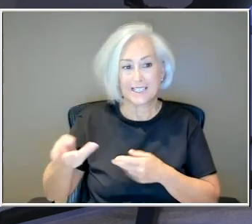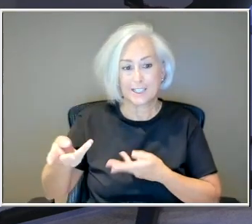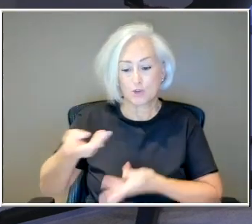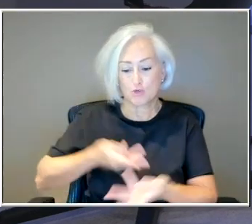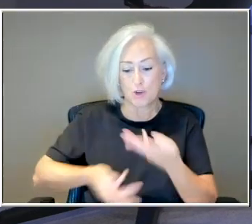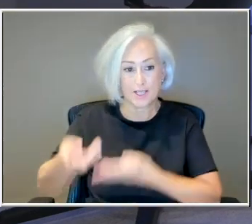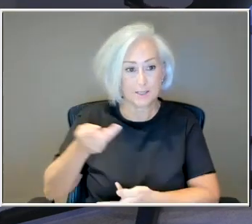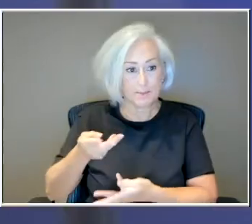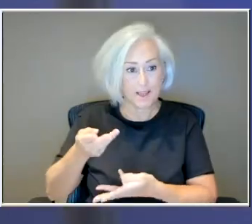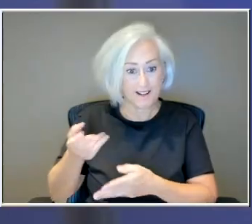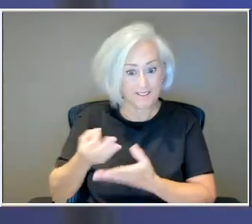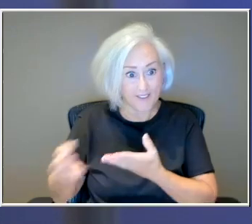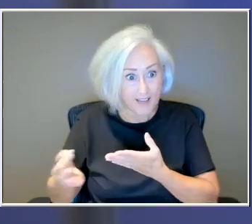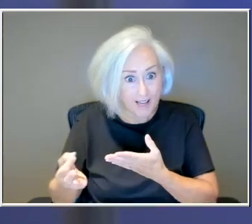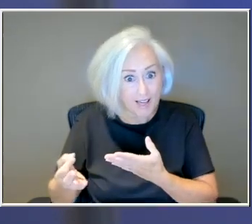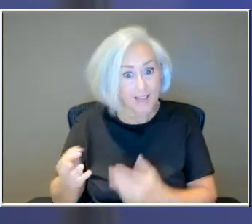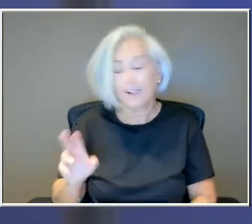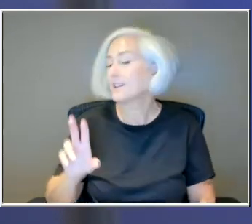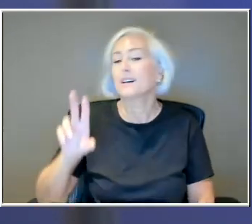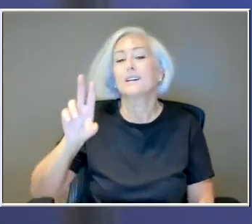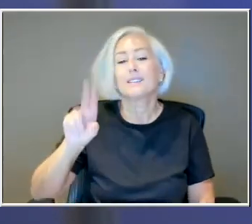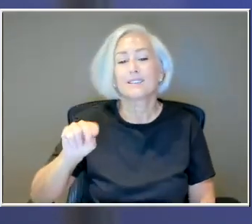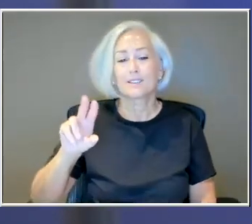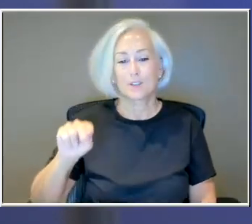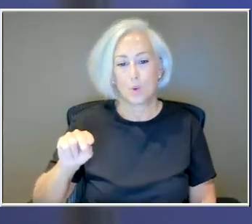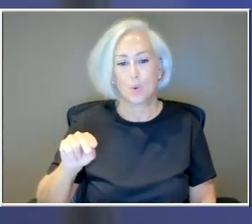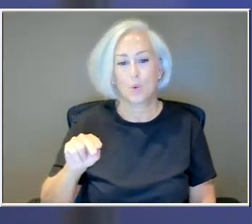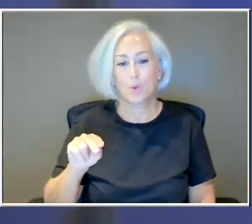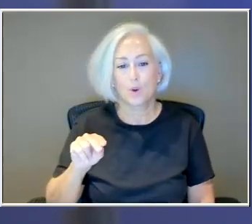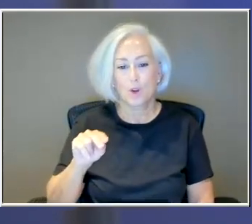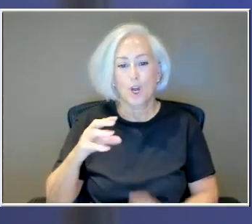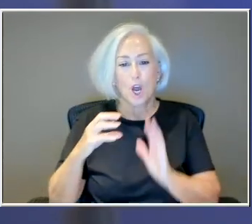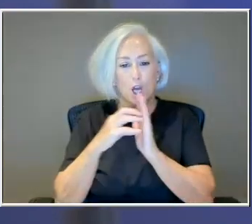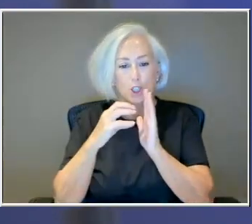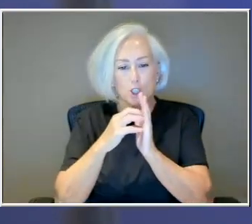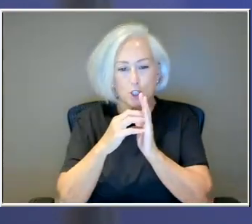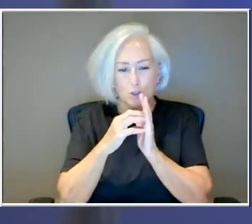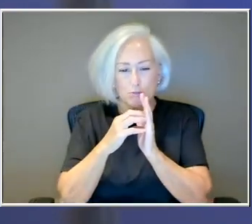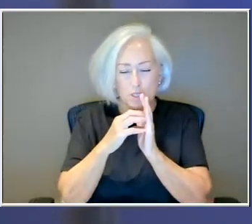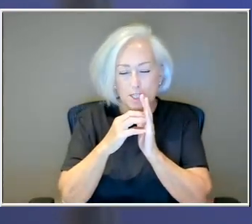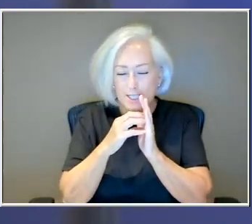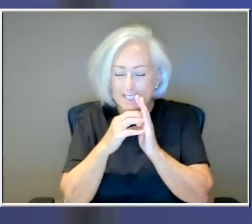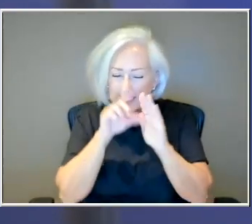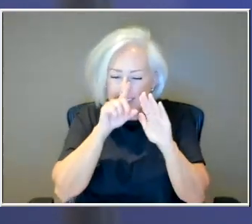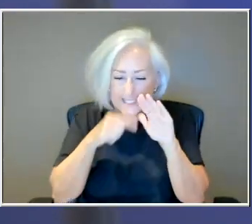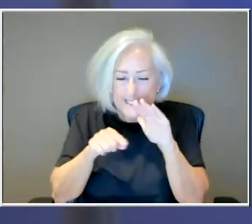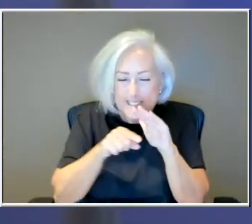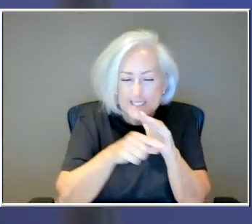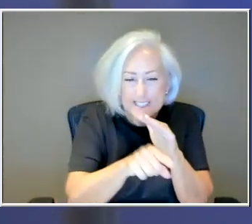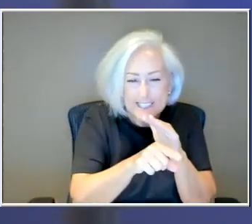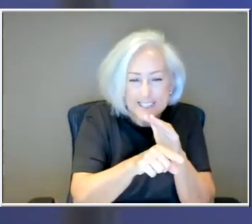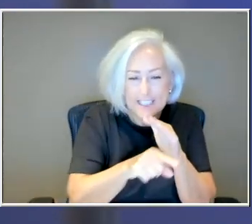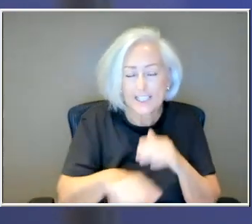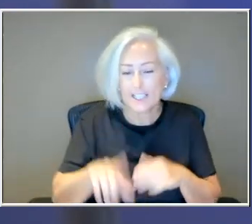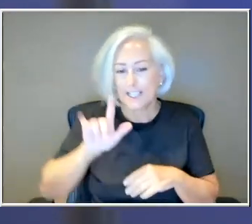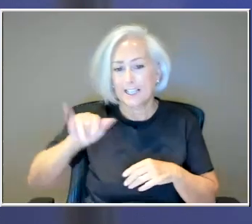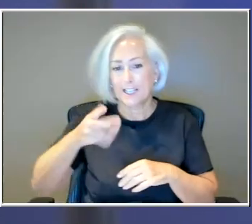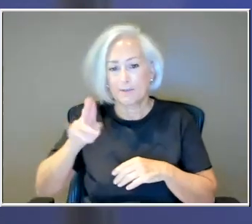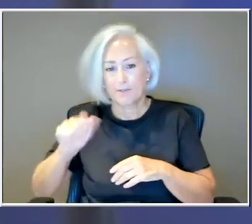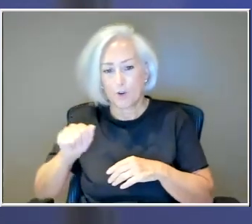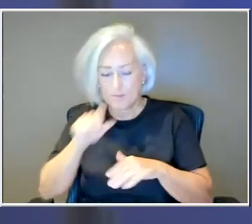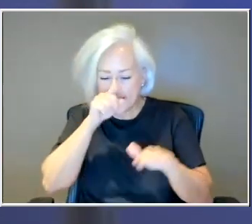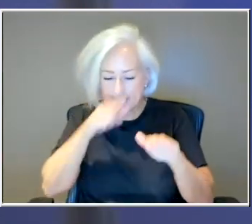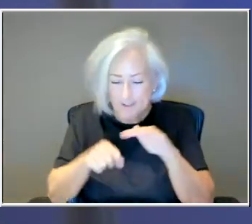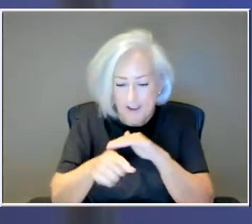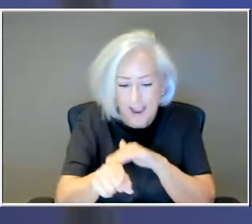Not at all. The tumor is crafty. The lymphoma is crafty. It showed up, we punched it down, and